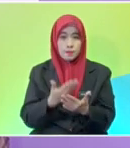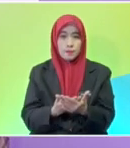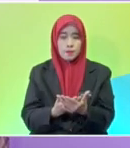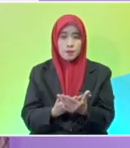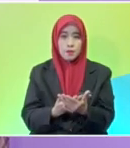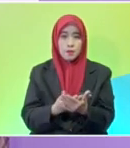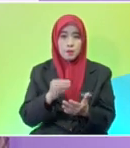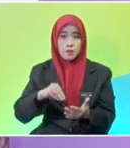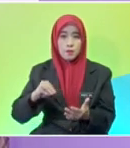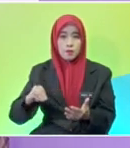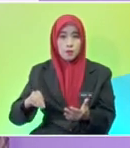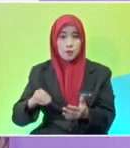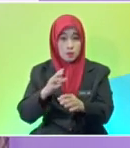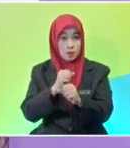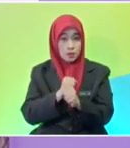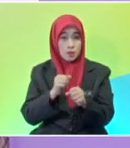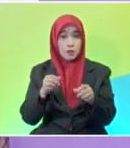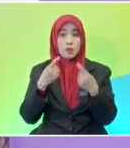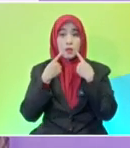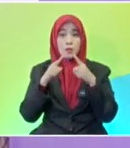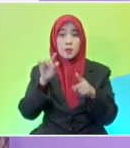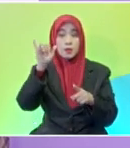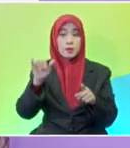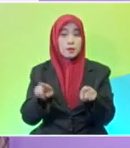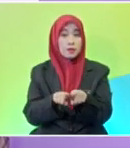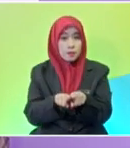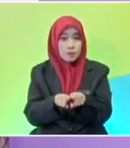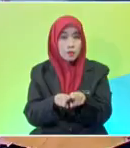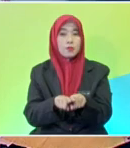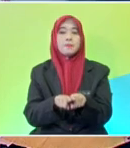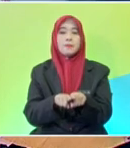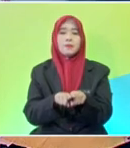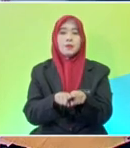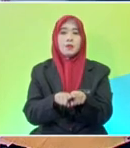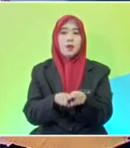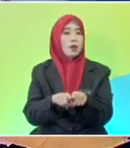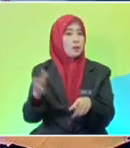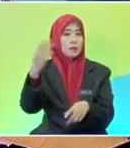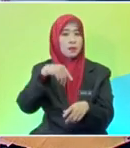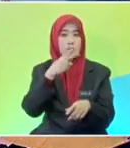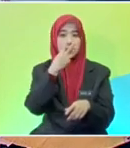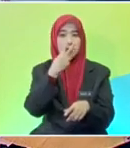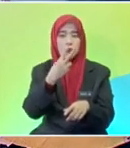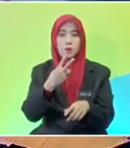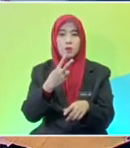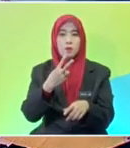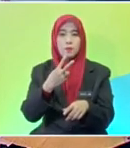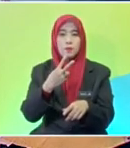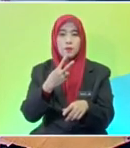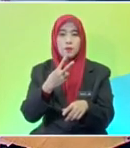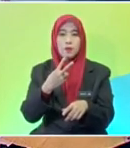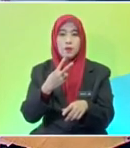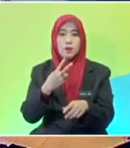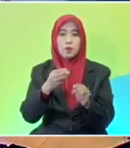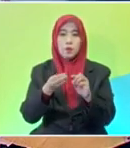Okay, people, did you get the same answer as Kak Syafiqah? We'll see. Okay, let us check the answer. Okay, you can see here. Oh, the